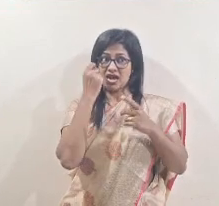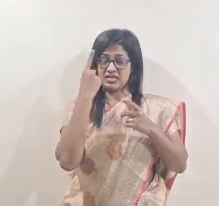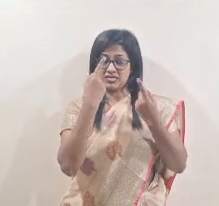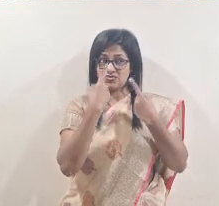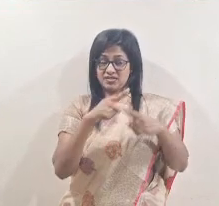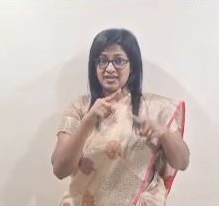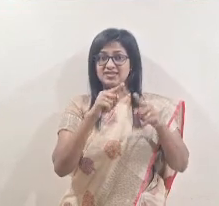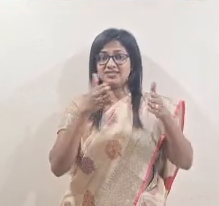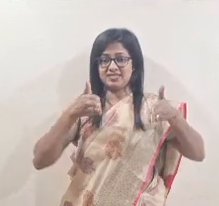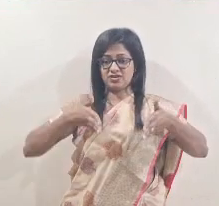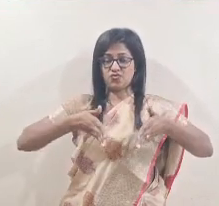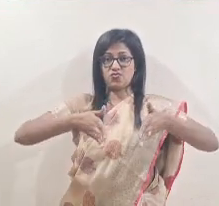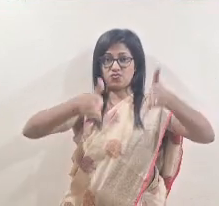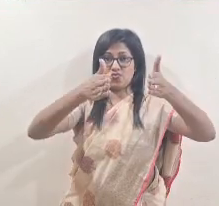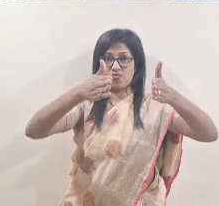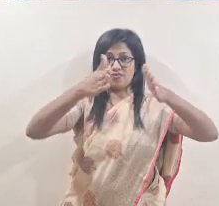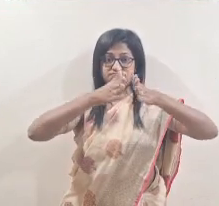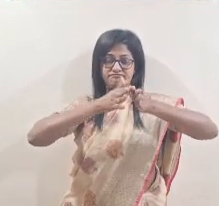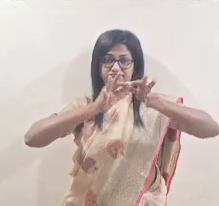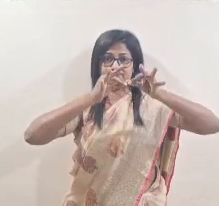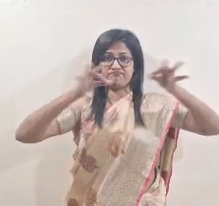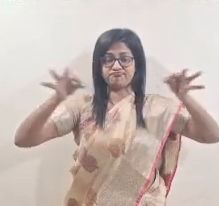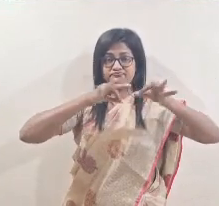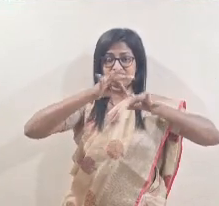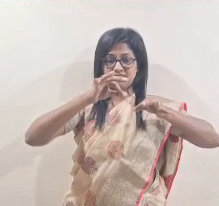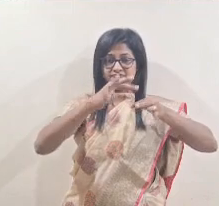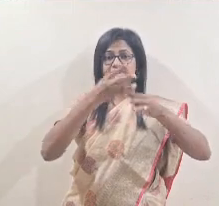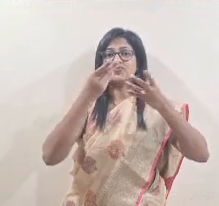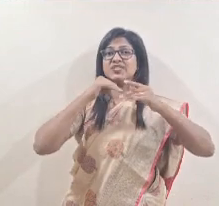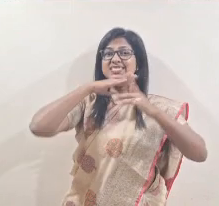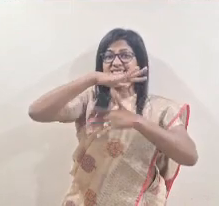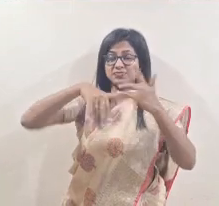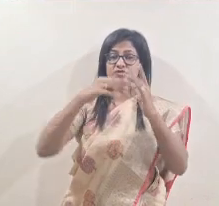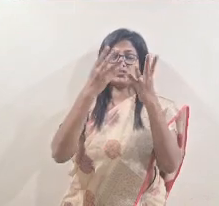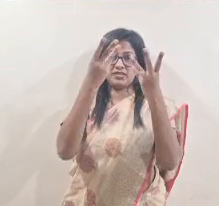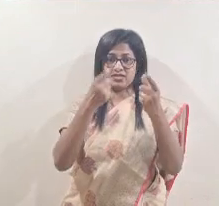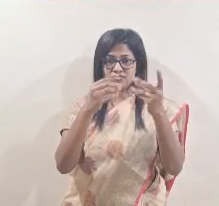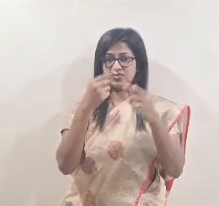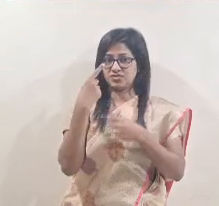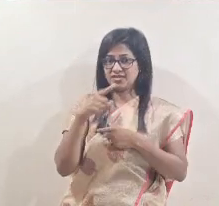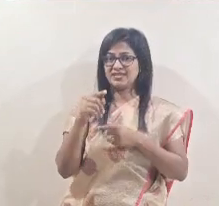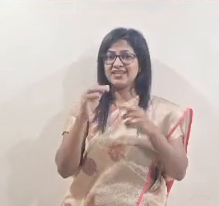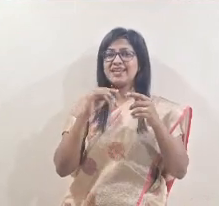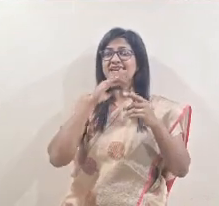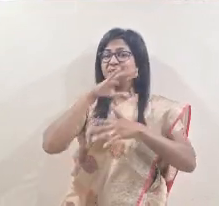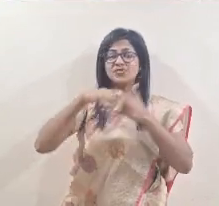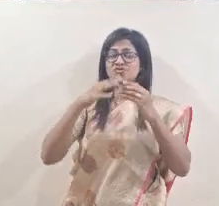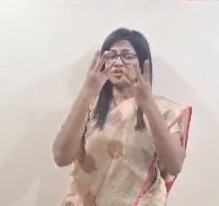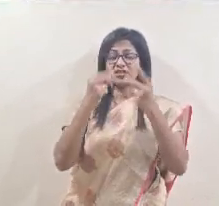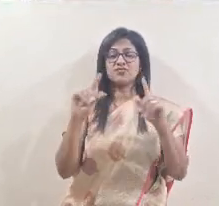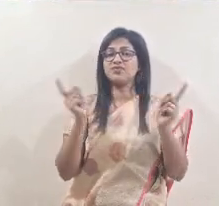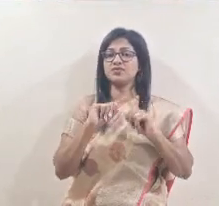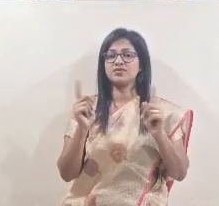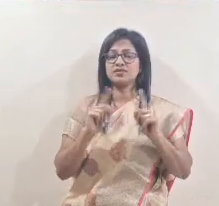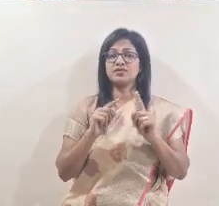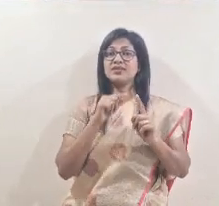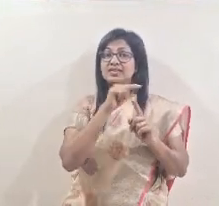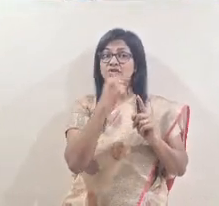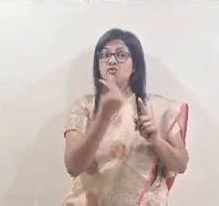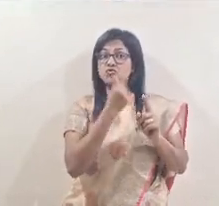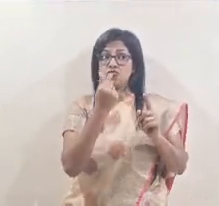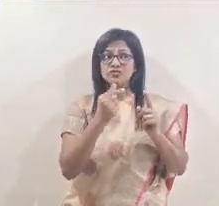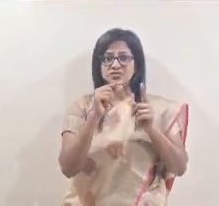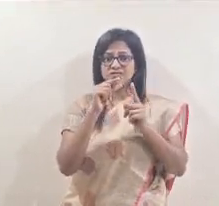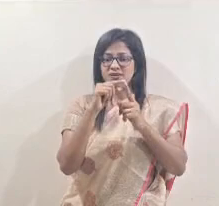the road density is an input to your emission calculations. Yes, sir. Right? Not emission calculations, basically that we use as a